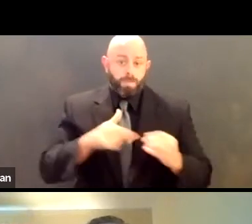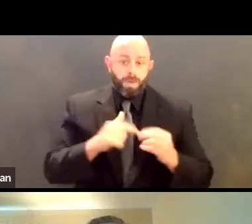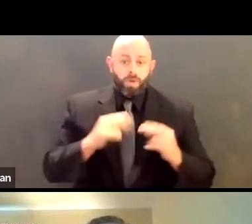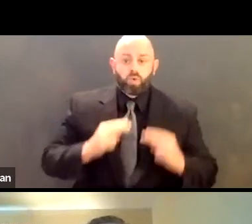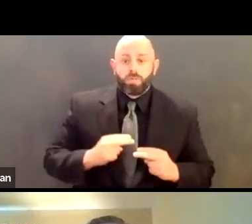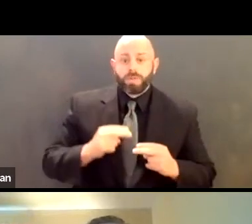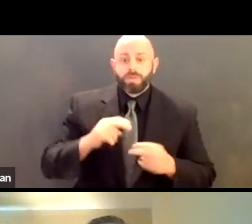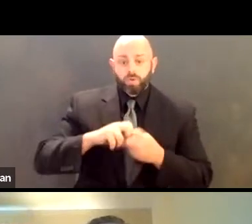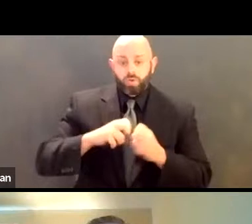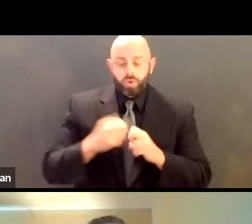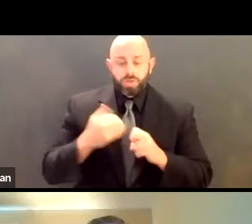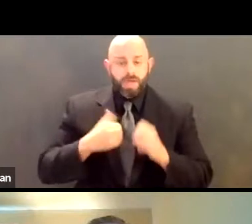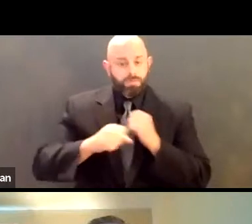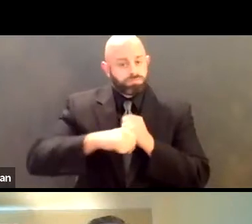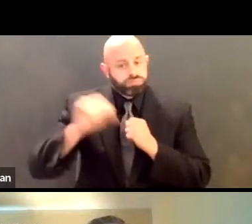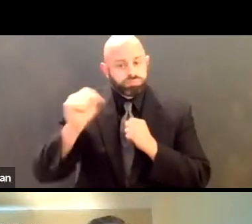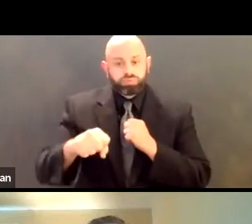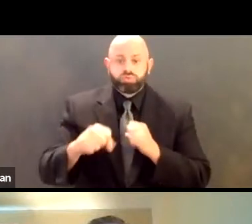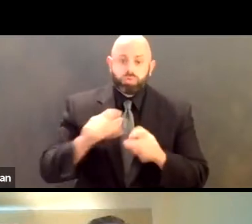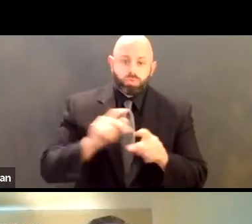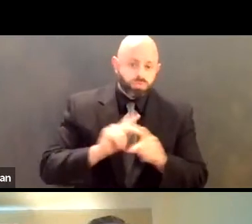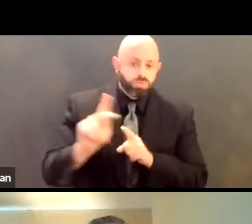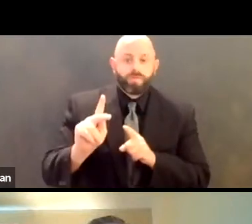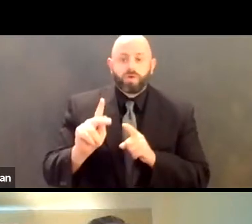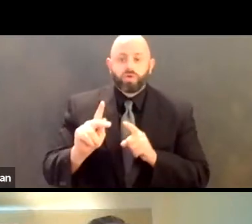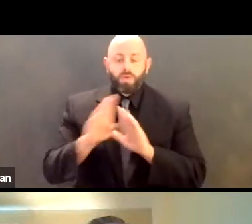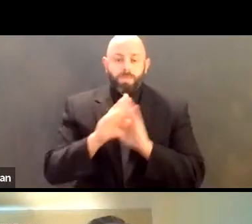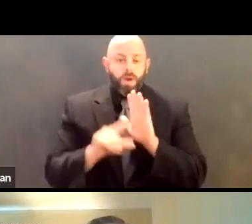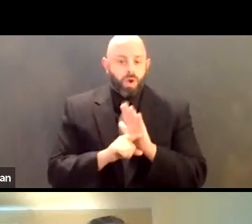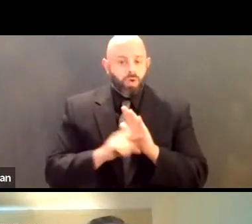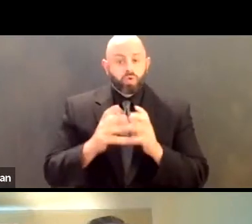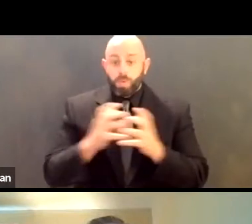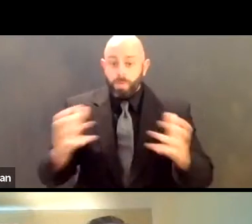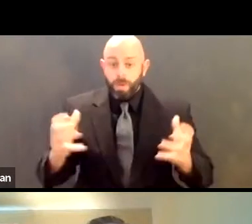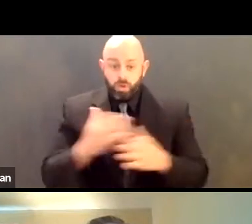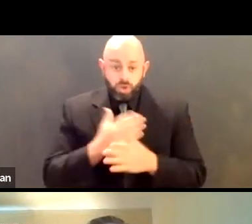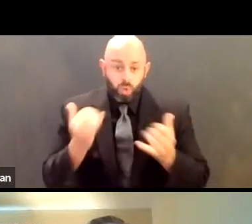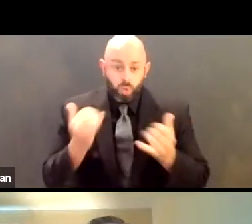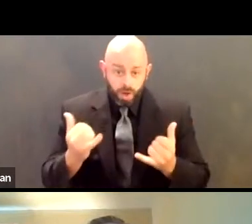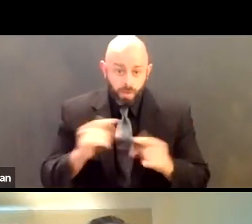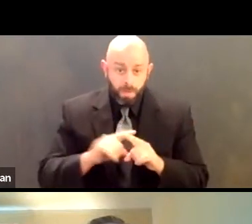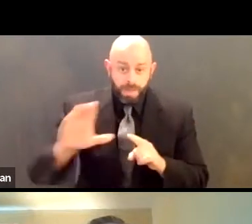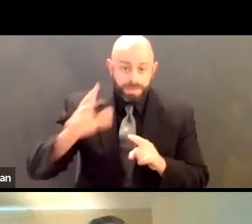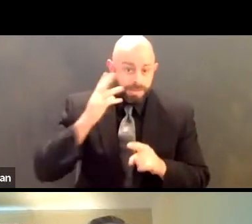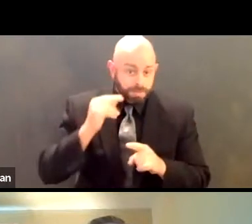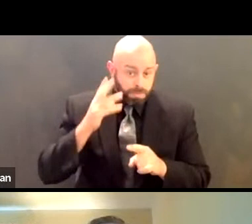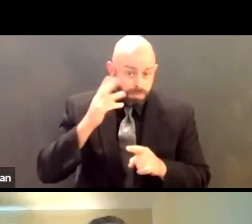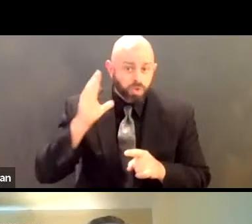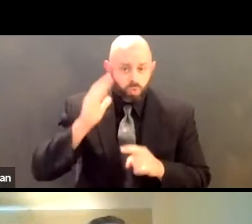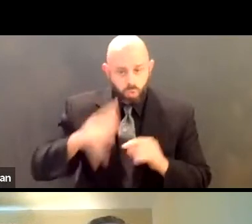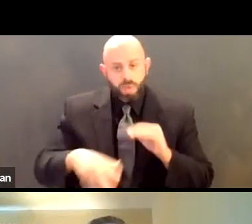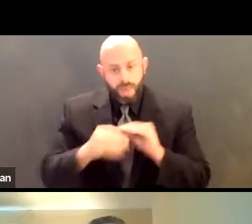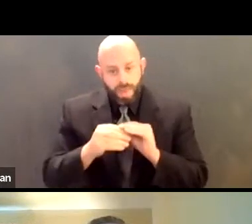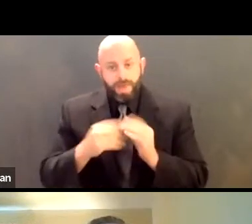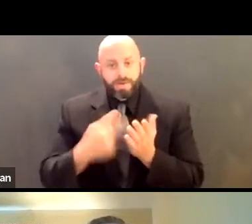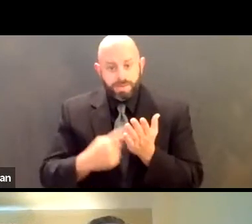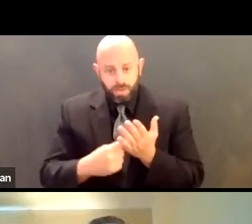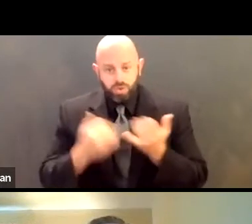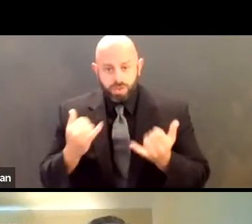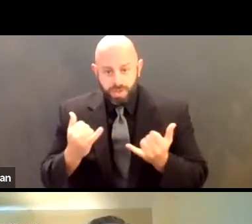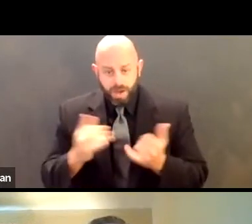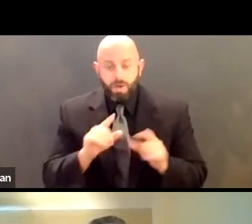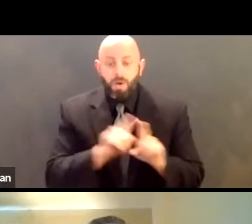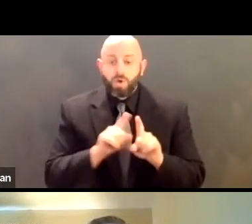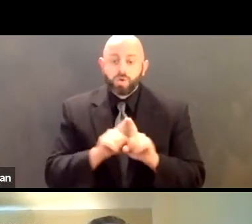long and impressive professional background, too much of that to share right now, but his experience will certainly add to our discussion today. He also has